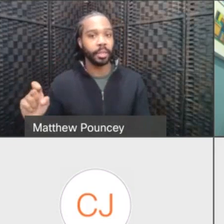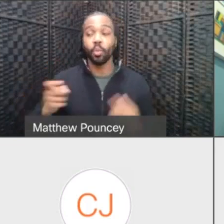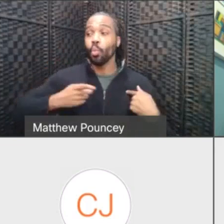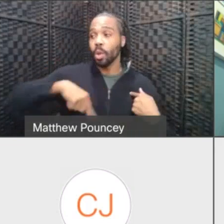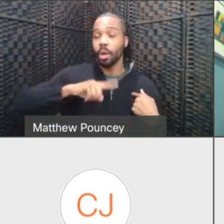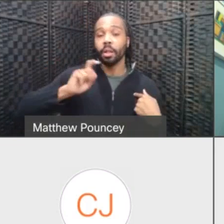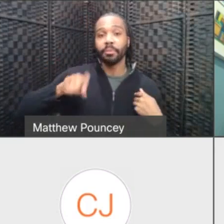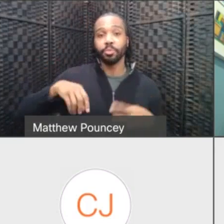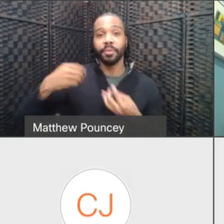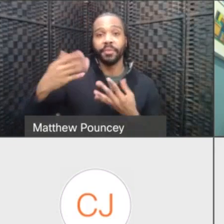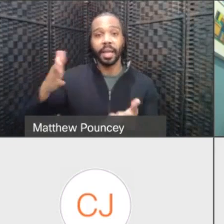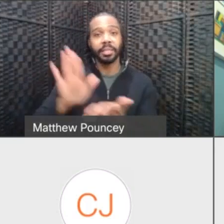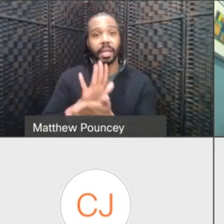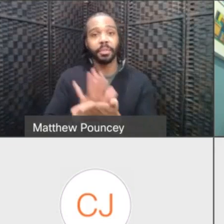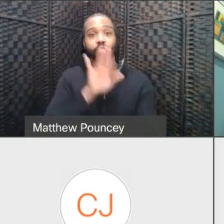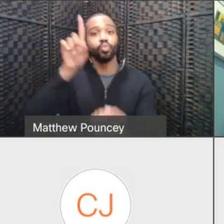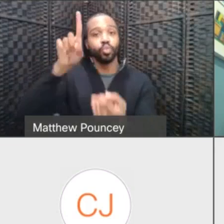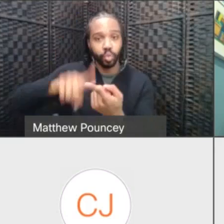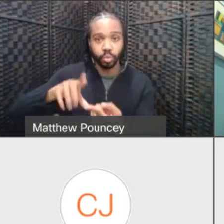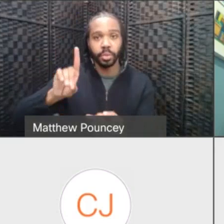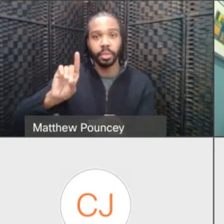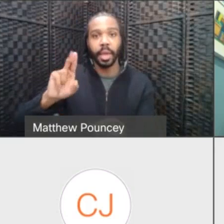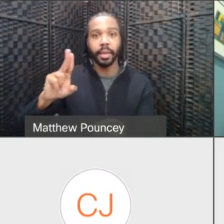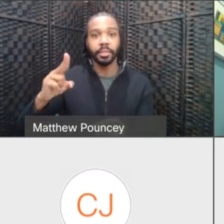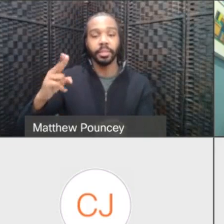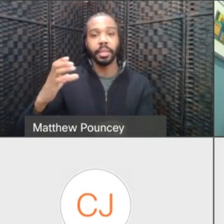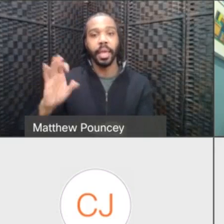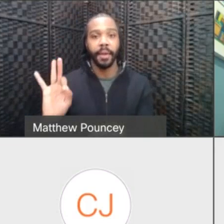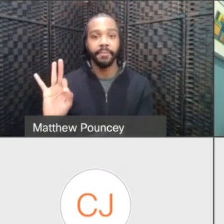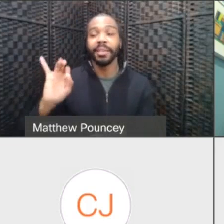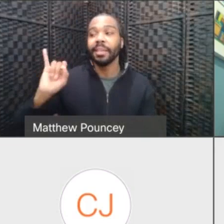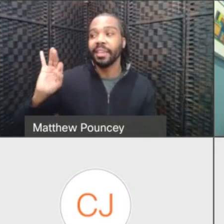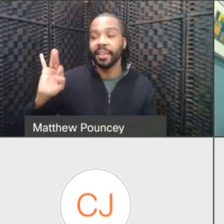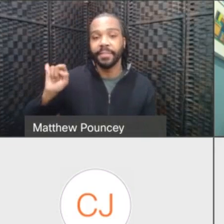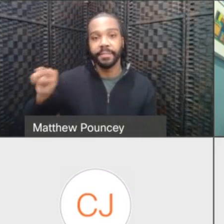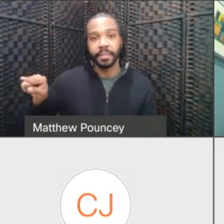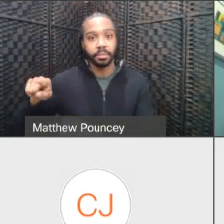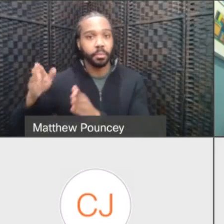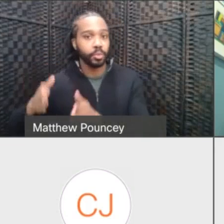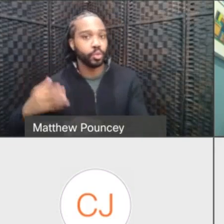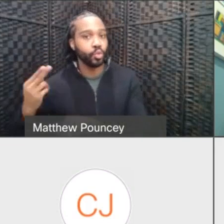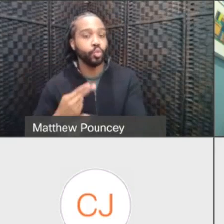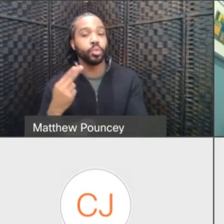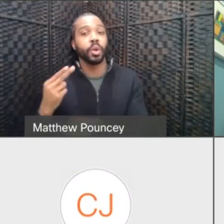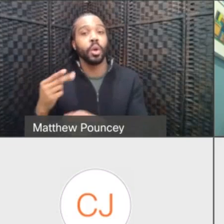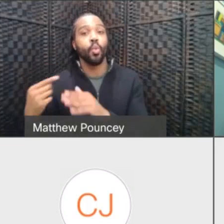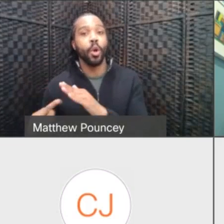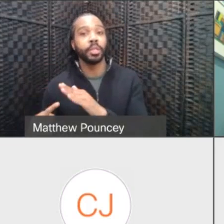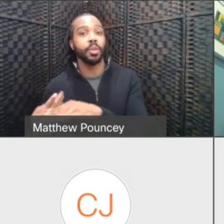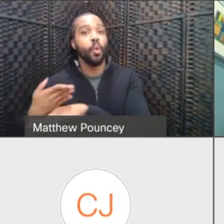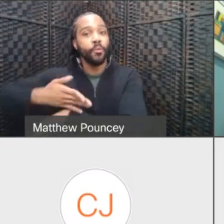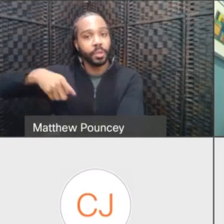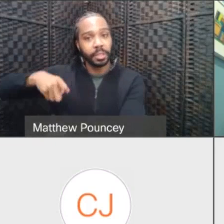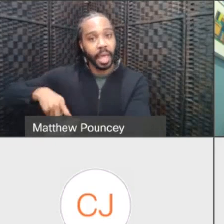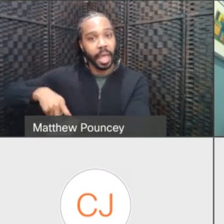to DHCF if someone uses quarantine overtime. And in those instances, what we're looking at is simply